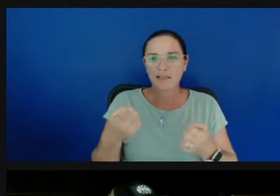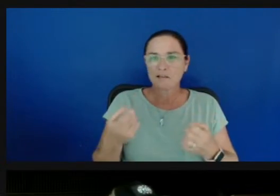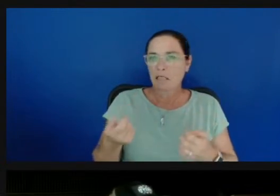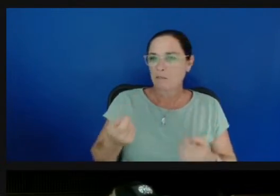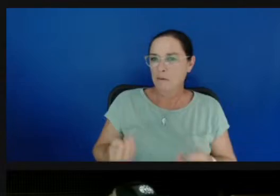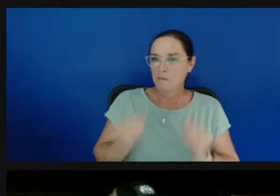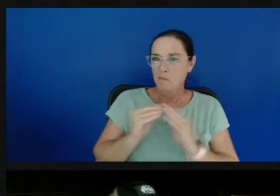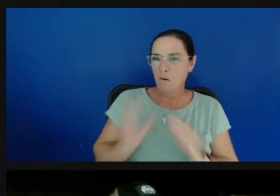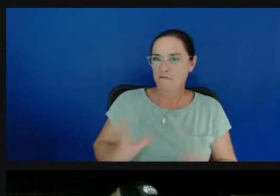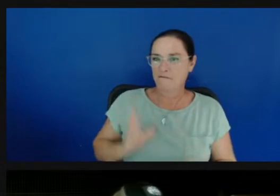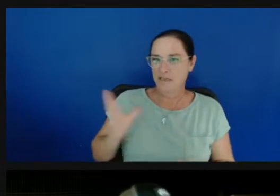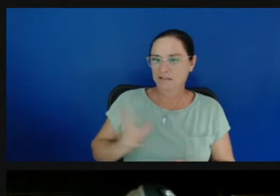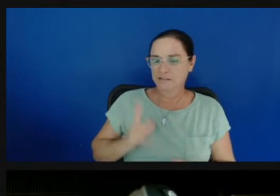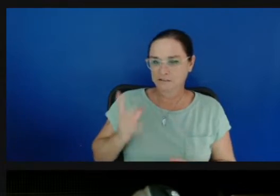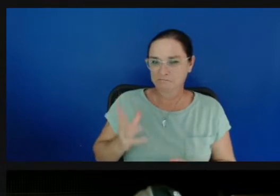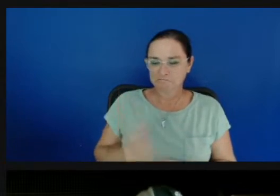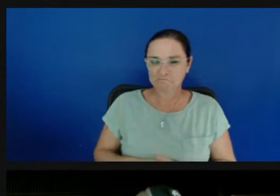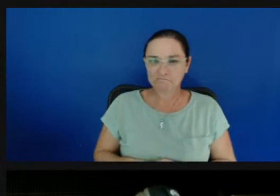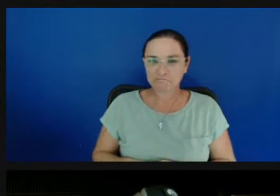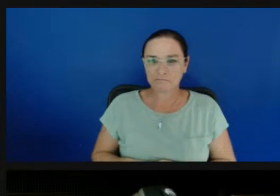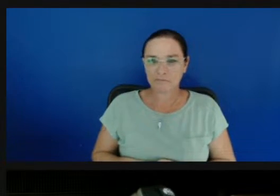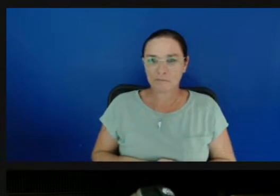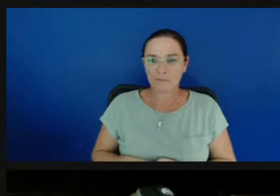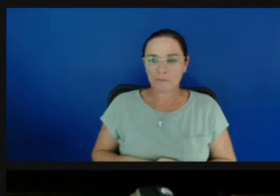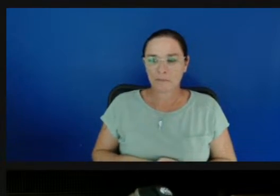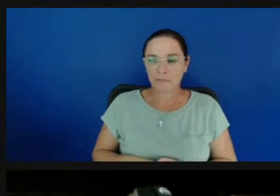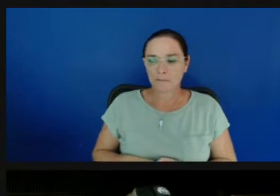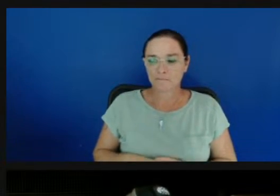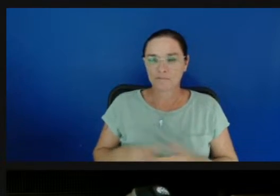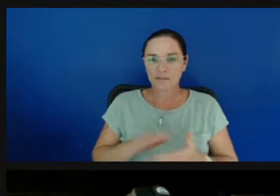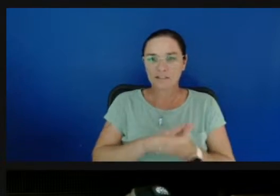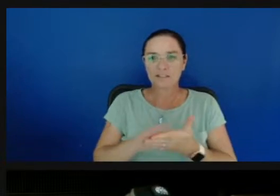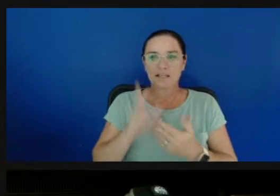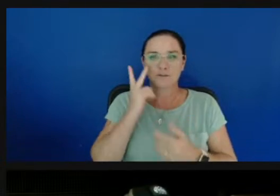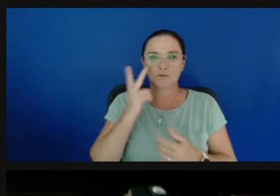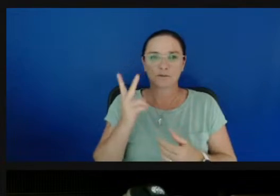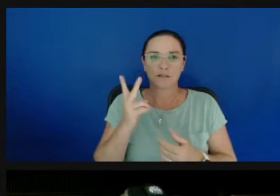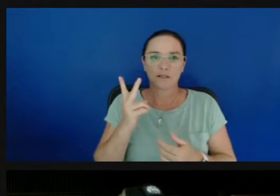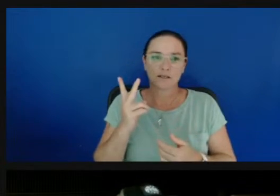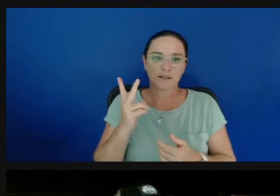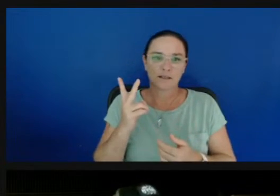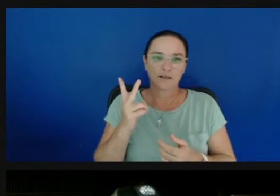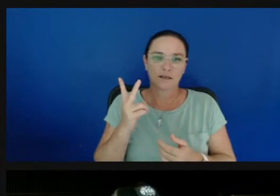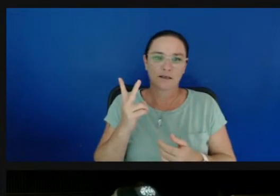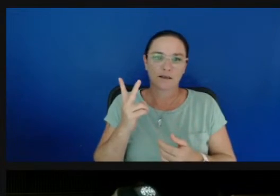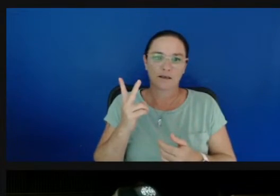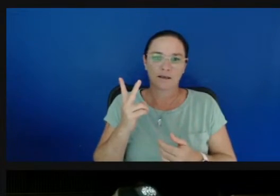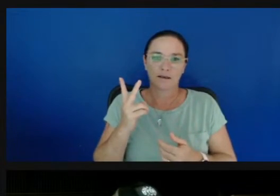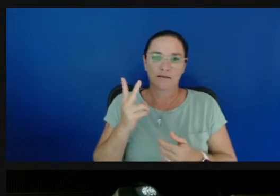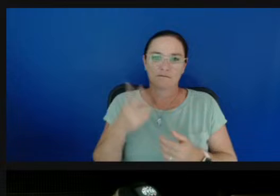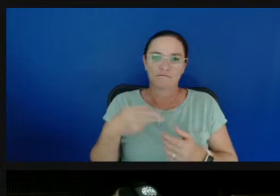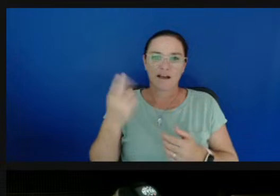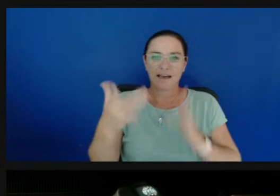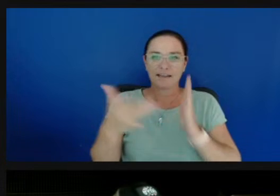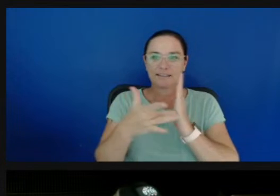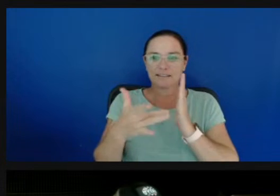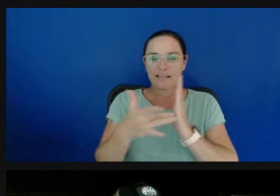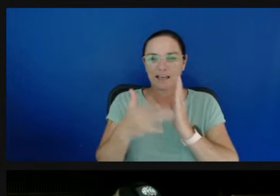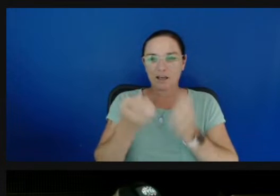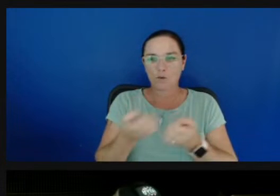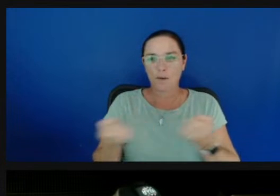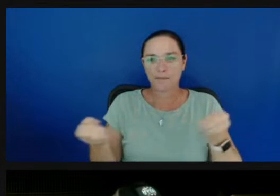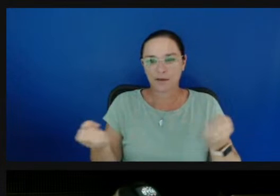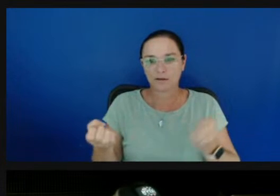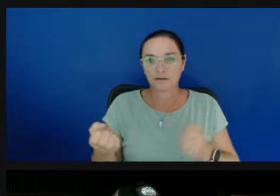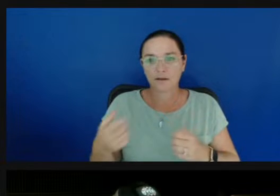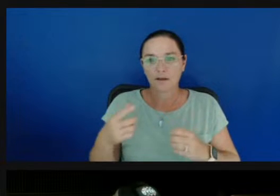the last image release we saw. So nice to see some higher tech gear, perhaps. Here you see it centered